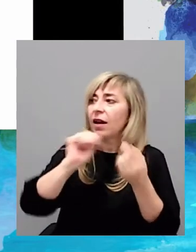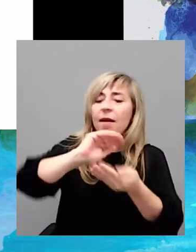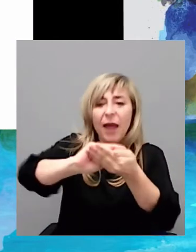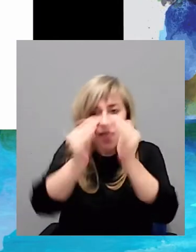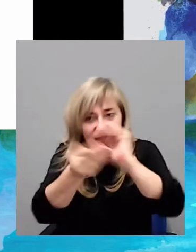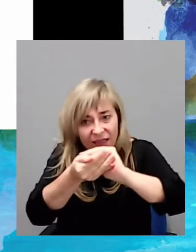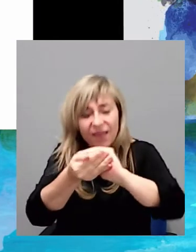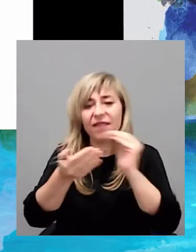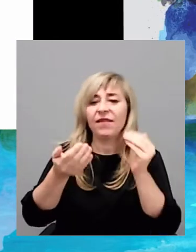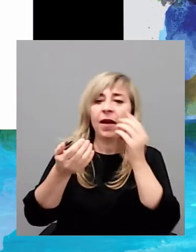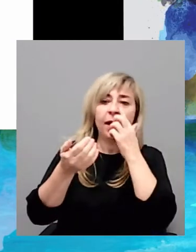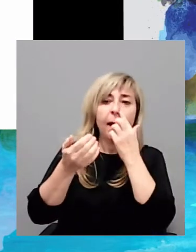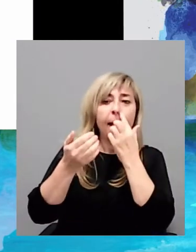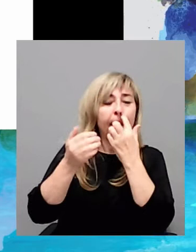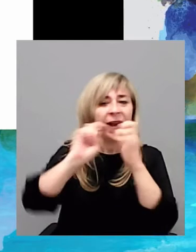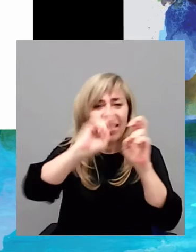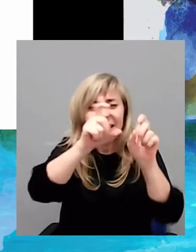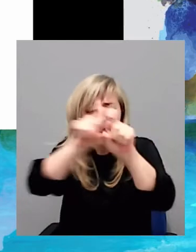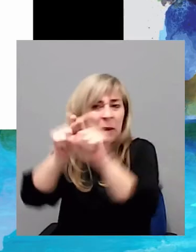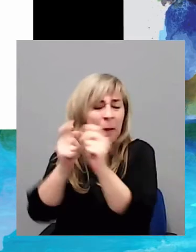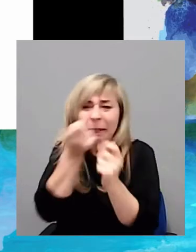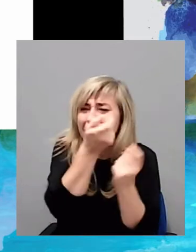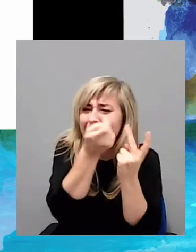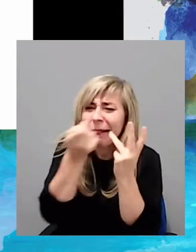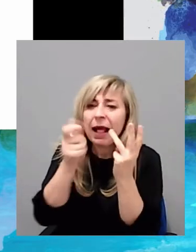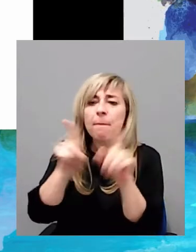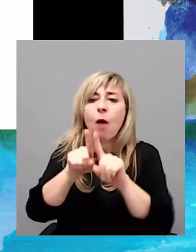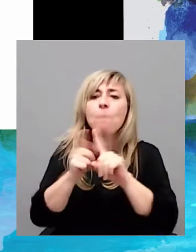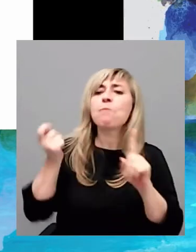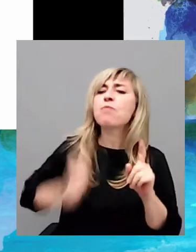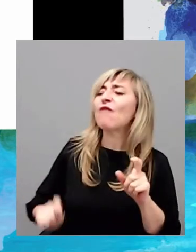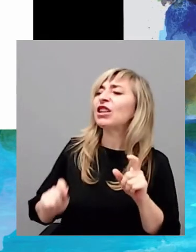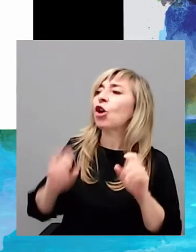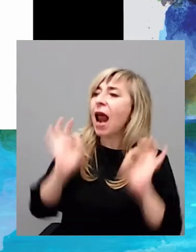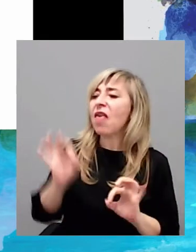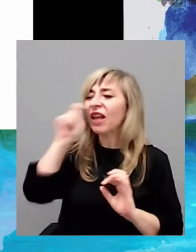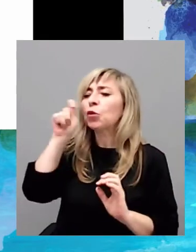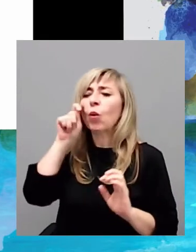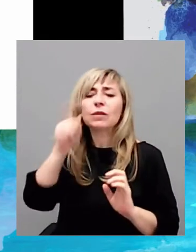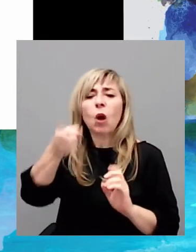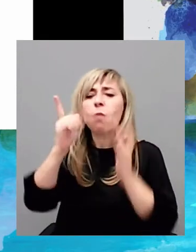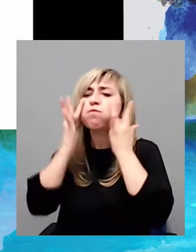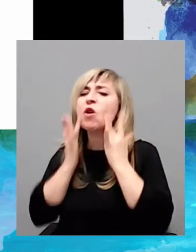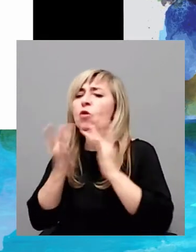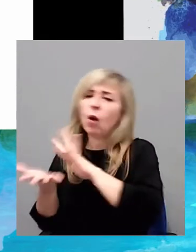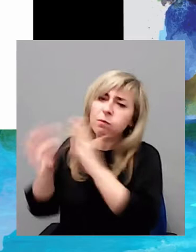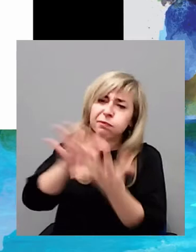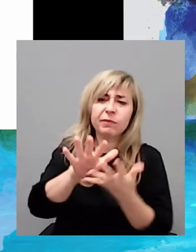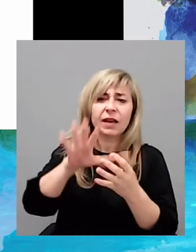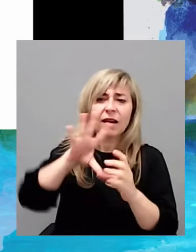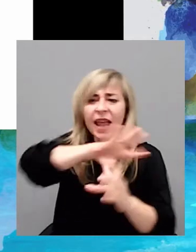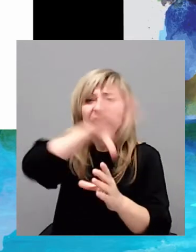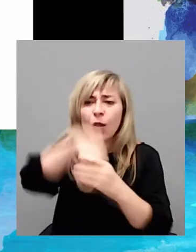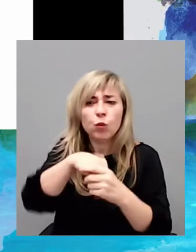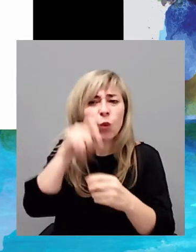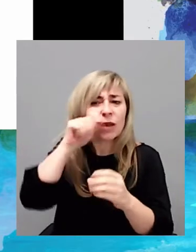Foundation and others, but professionals in this sector that have gone down this path, there's really not many of us,